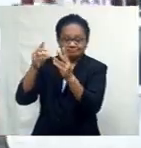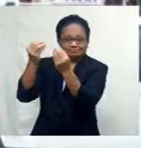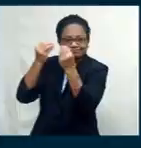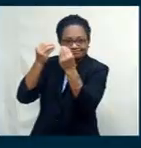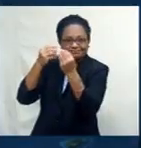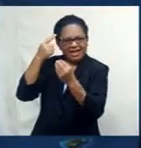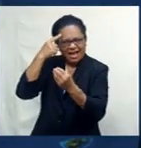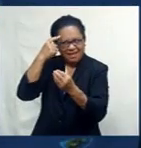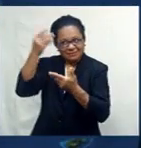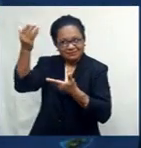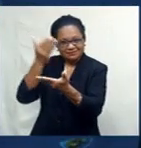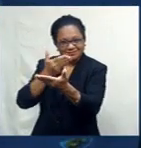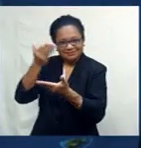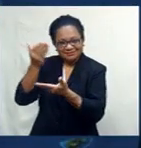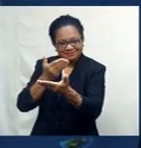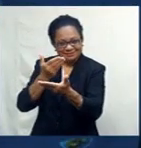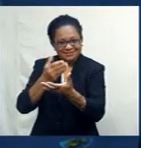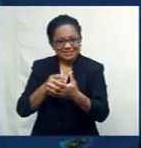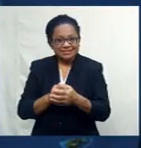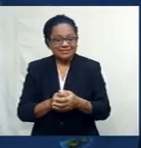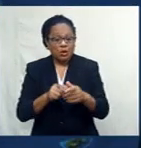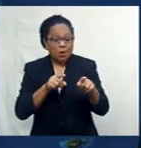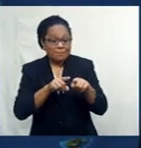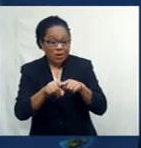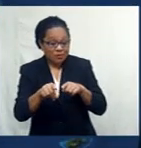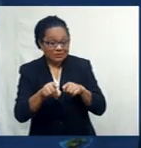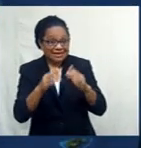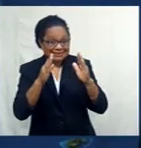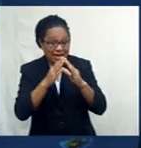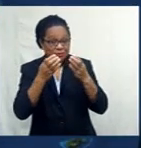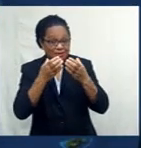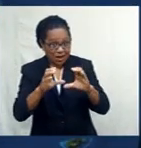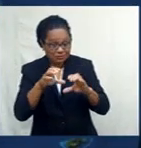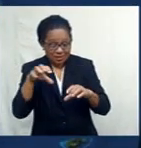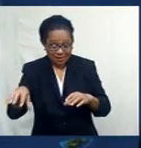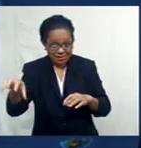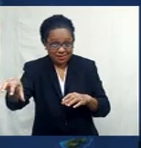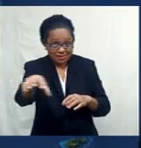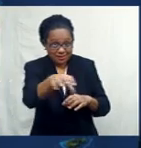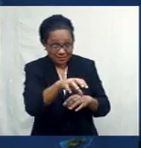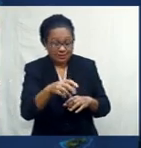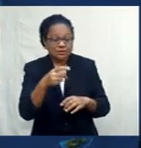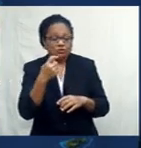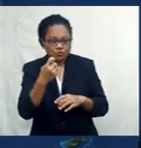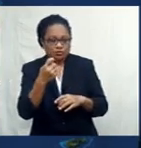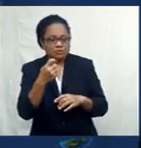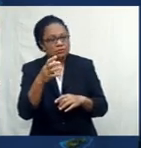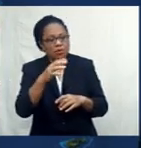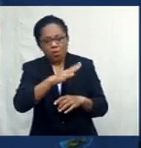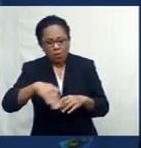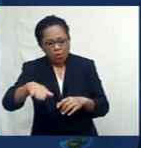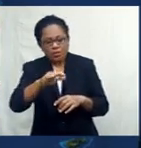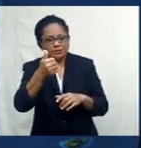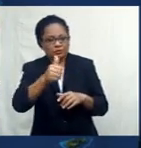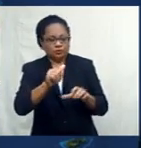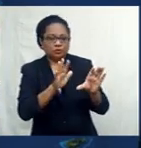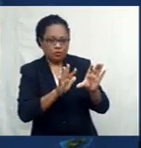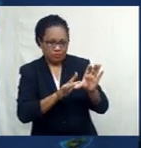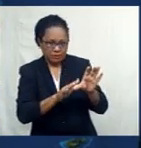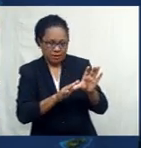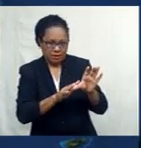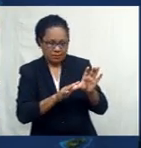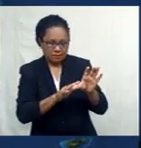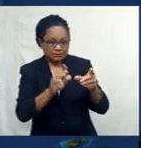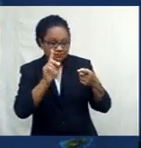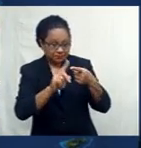ideas. Most municipal councils in Fiji, they are moving towards digitization. They are trying to